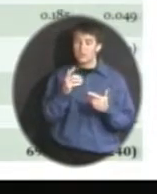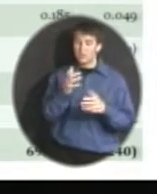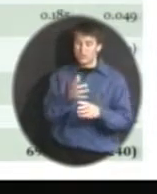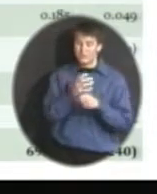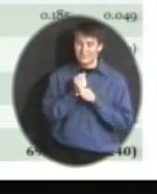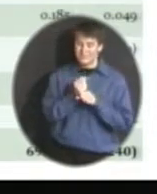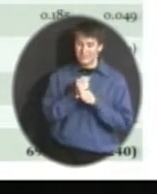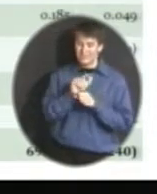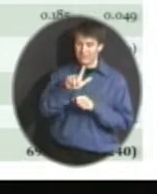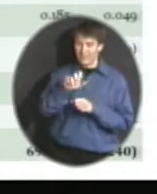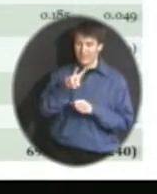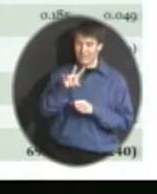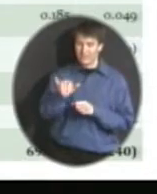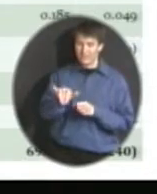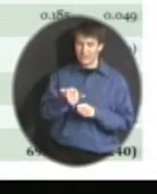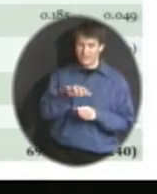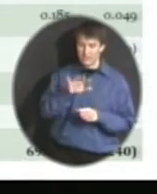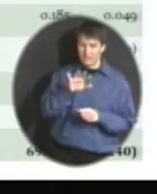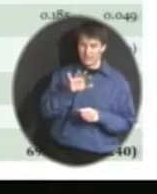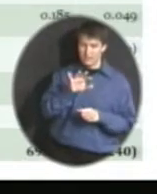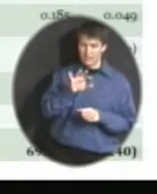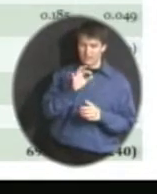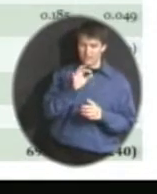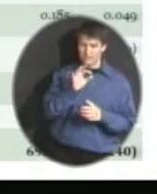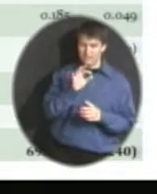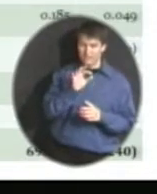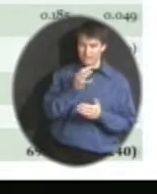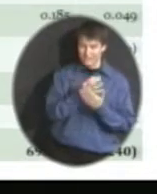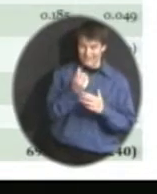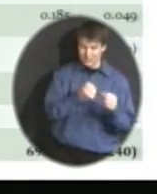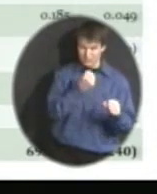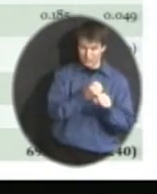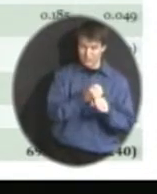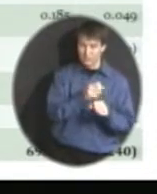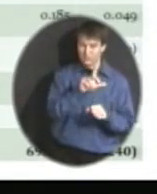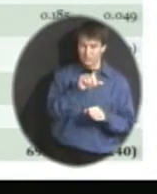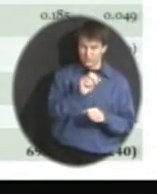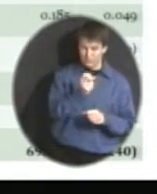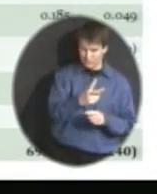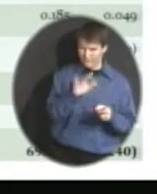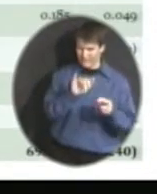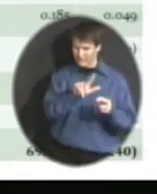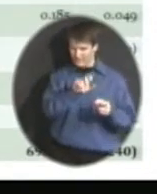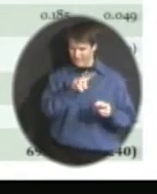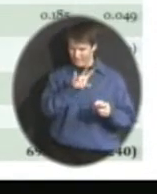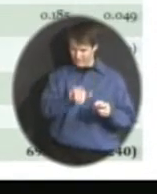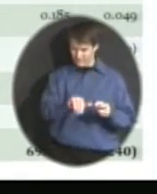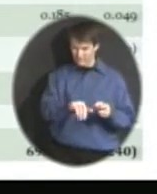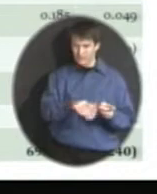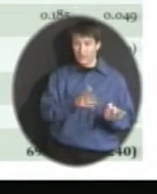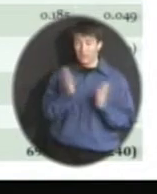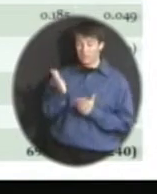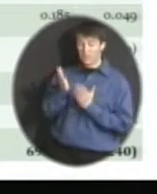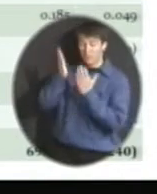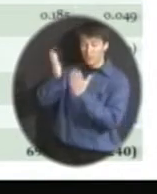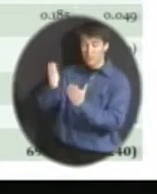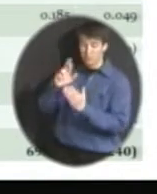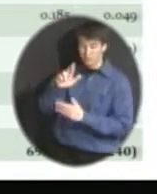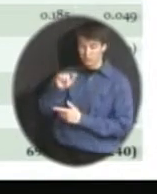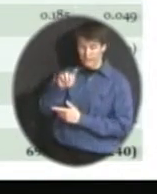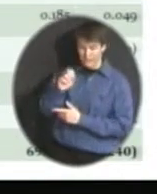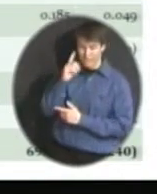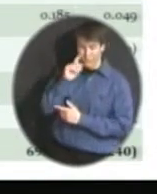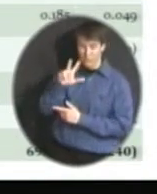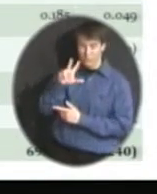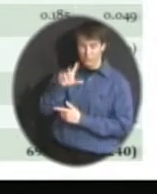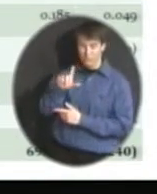On the FY 2012 is what our last year our actual levies were, and the proposed rates for